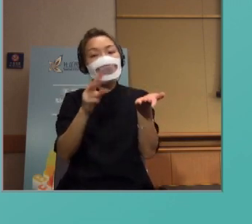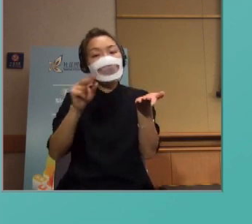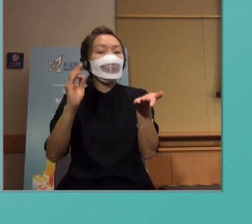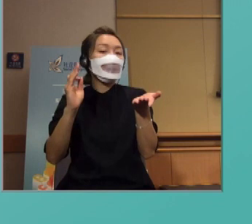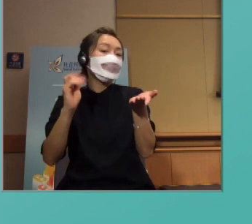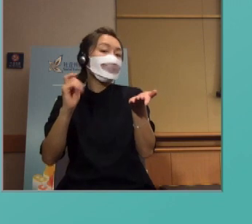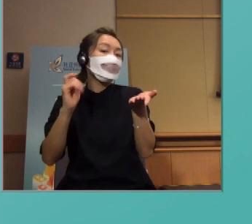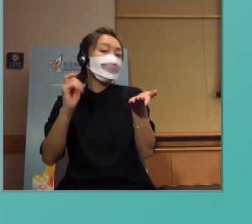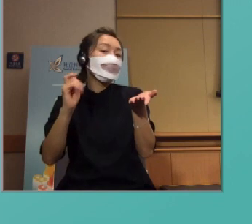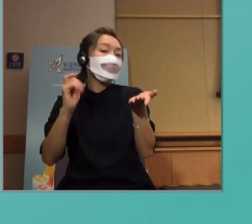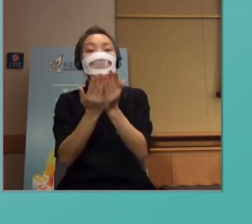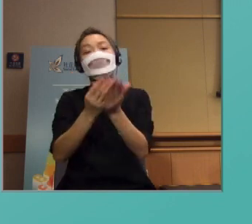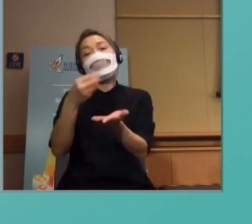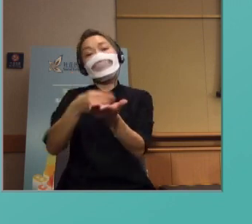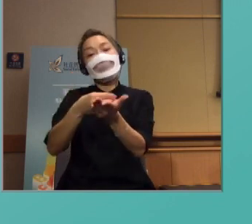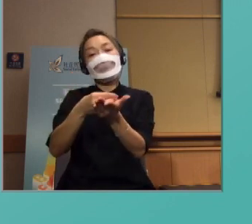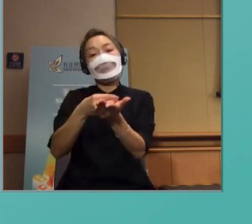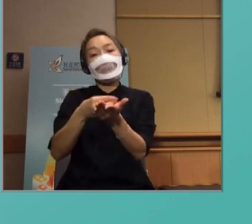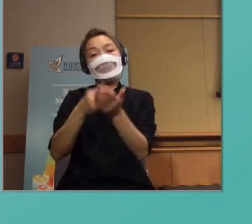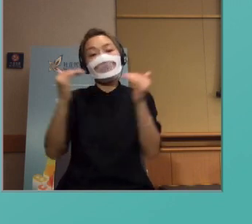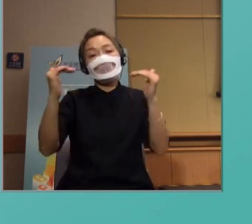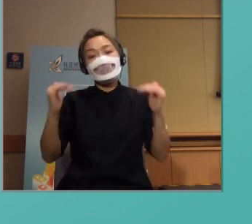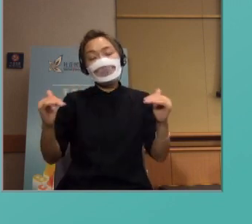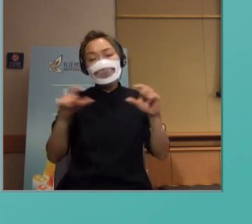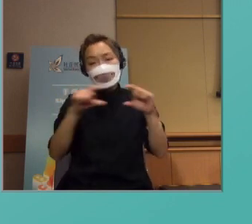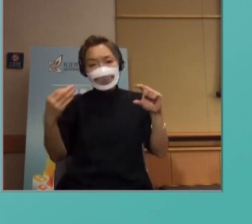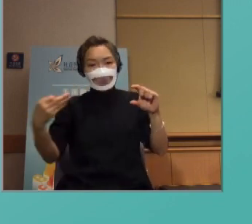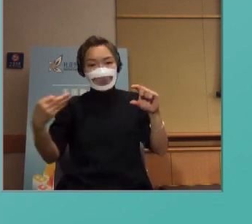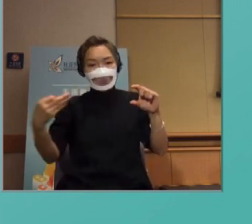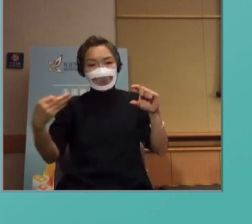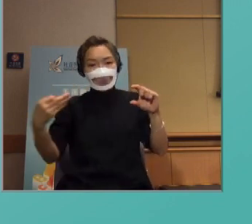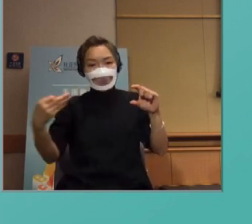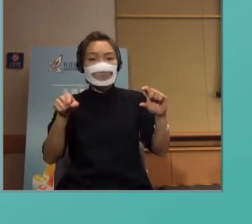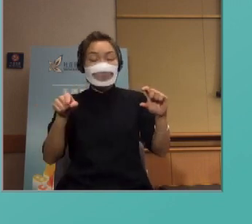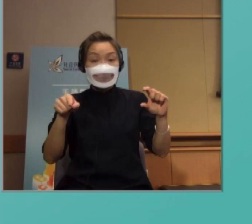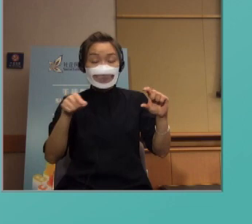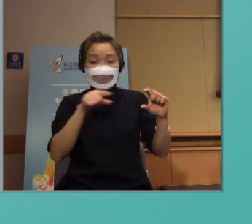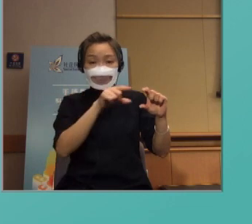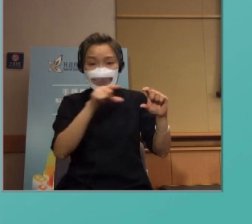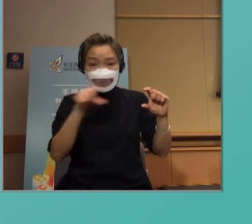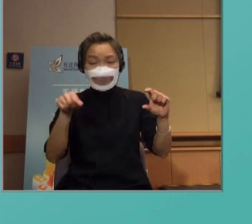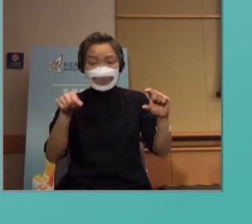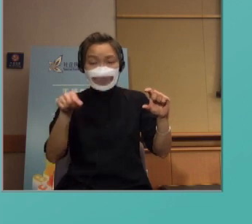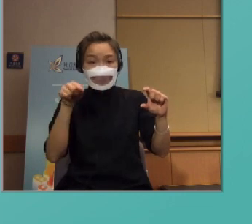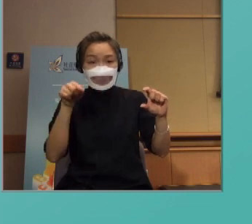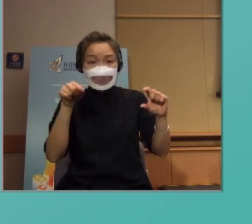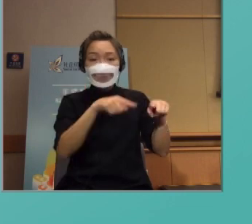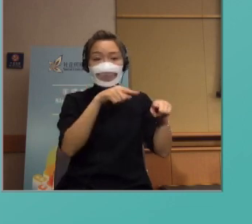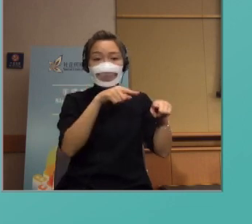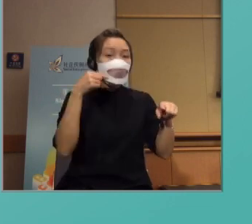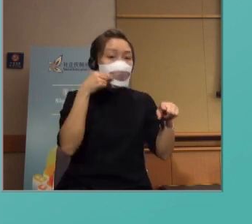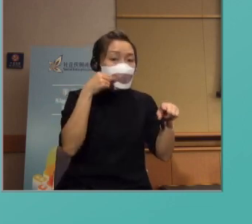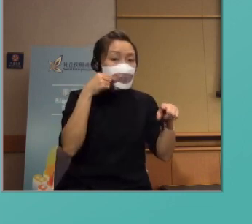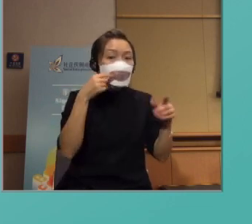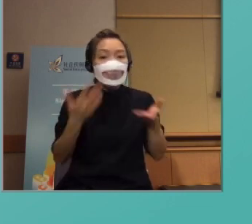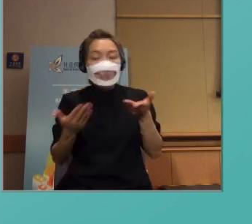now is the NFT is being used as an interface between the physical and the virtual or digital worlds. You